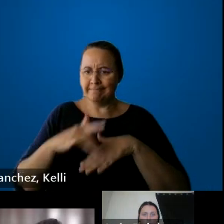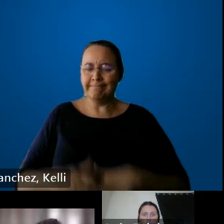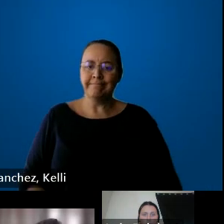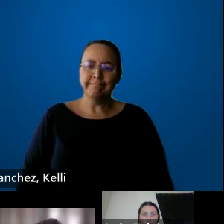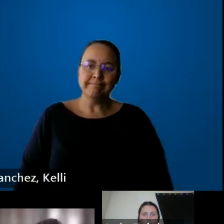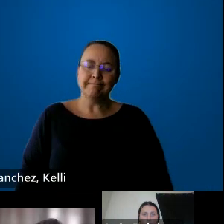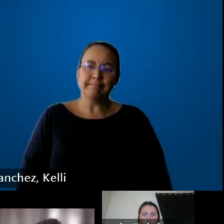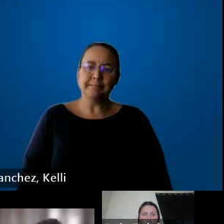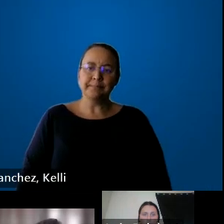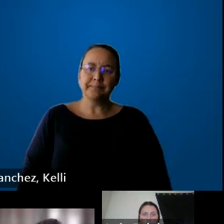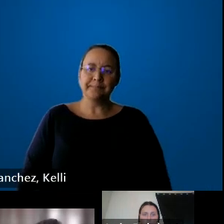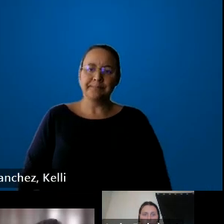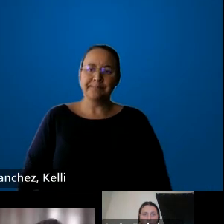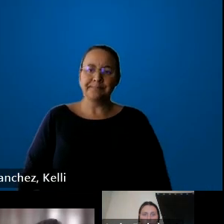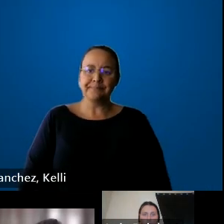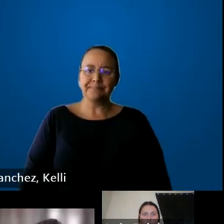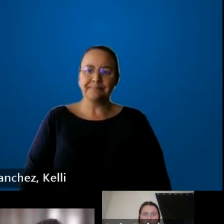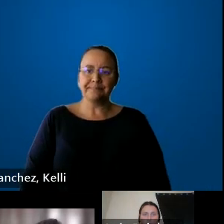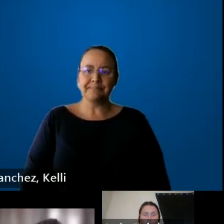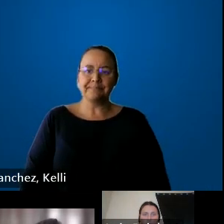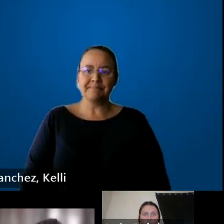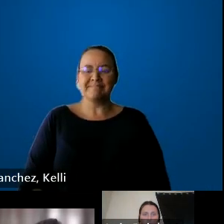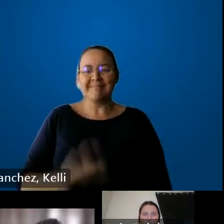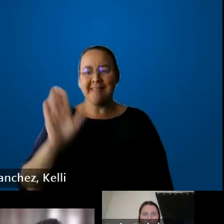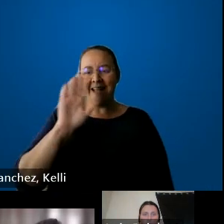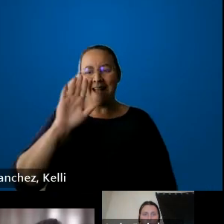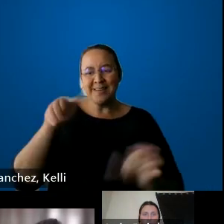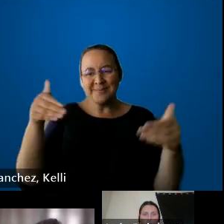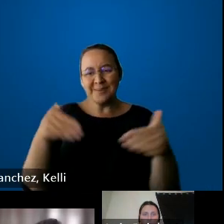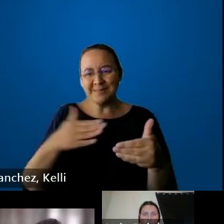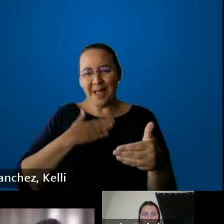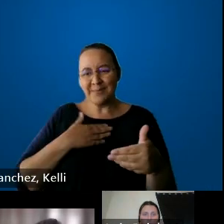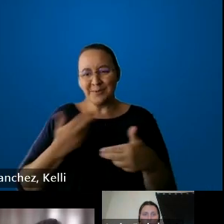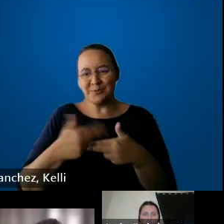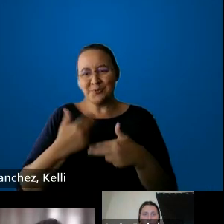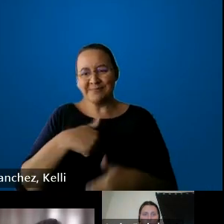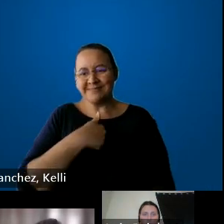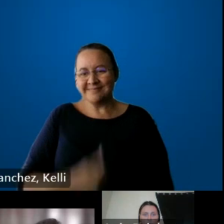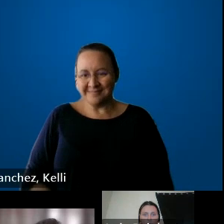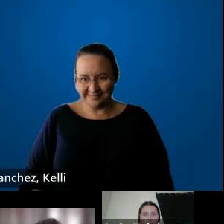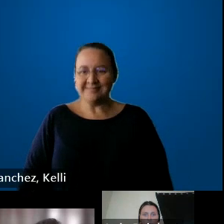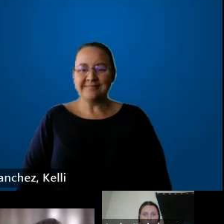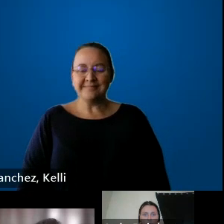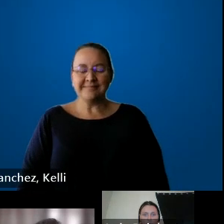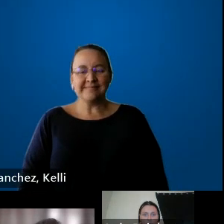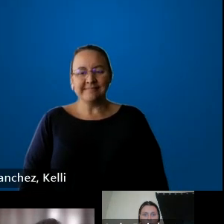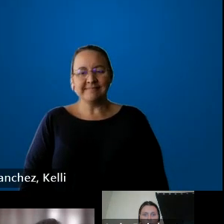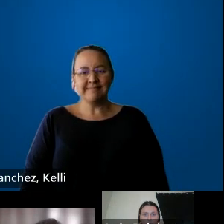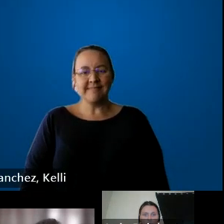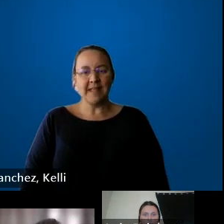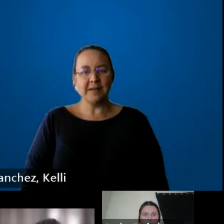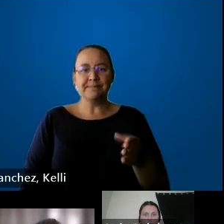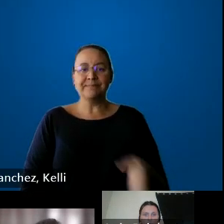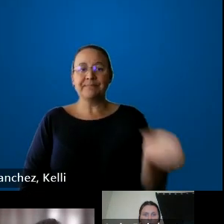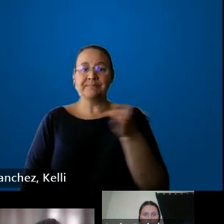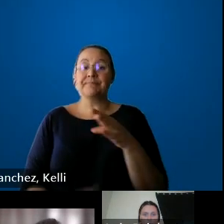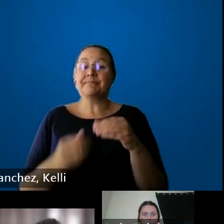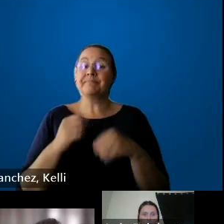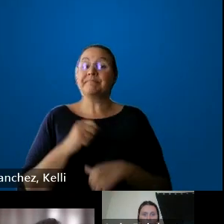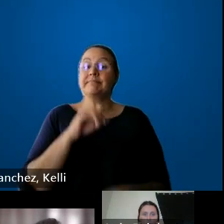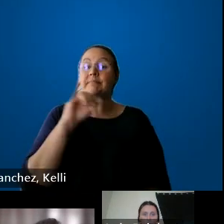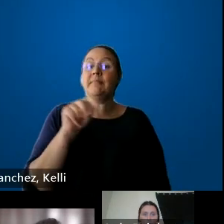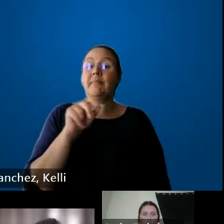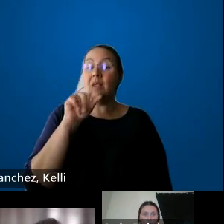Hi, Shanda, welcome. We're so happy to have you. And then we have panelist number 2,